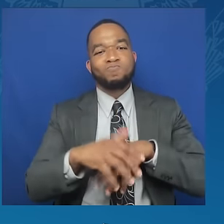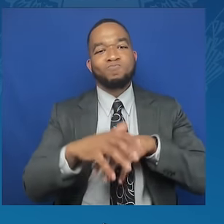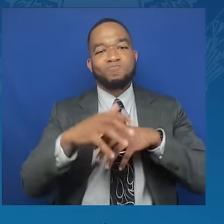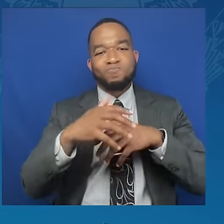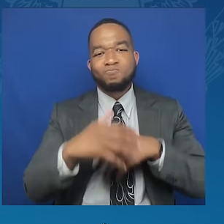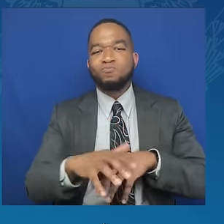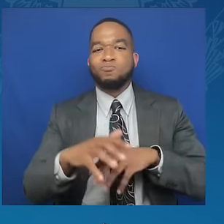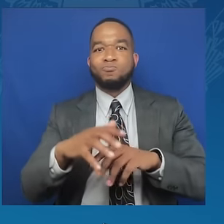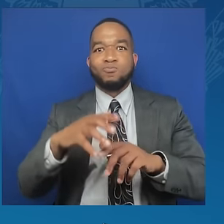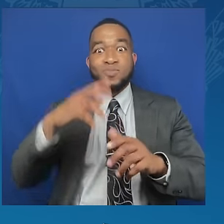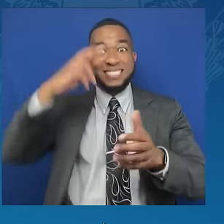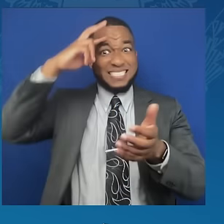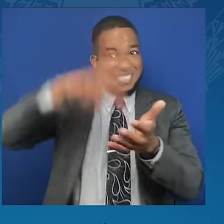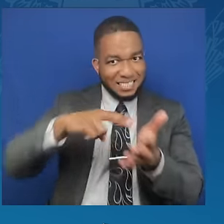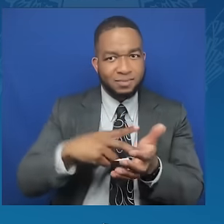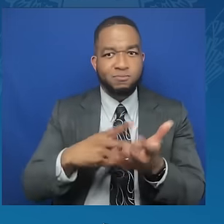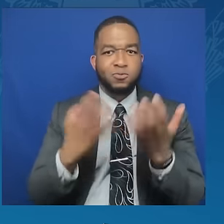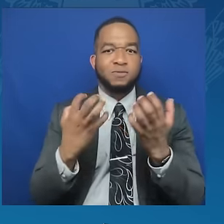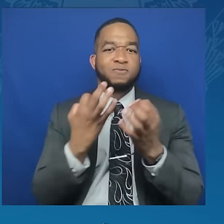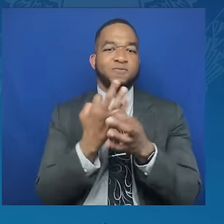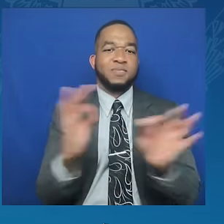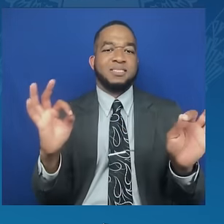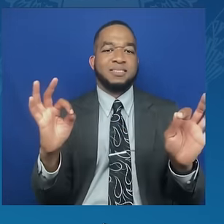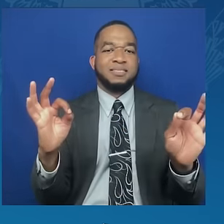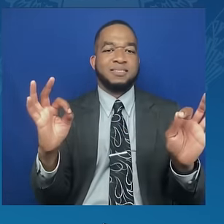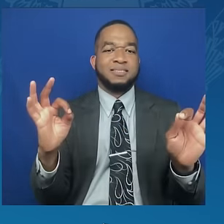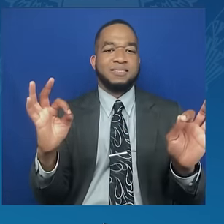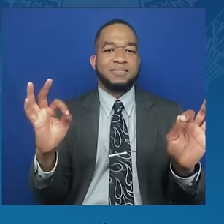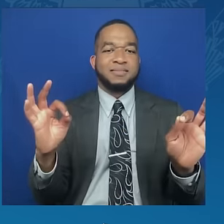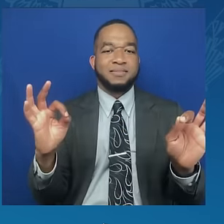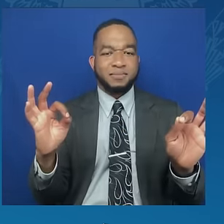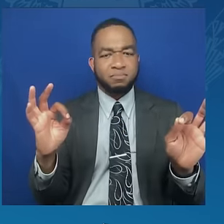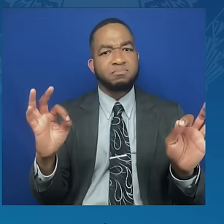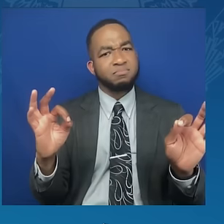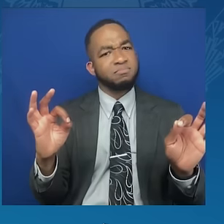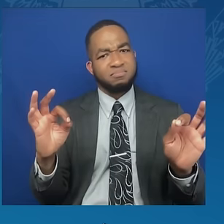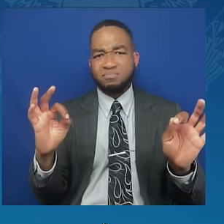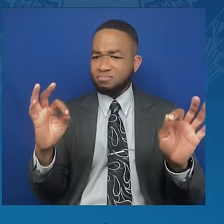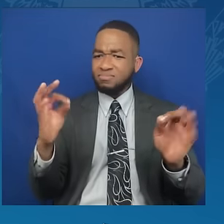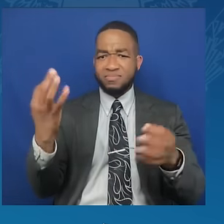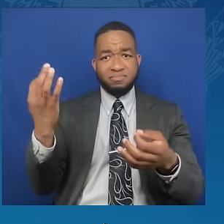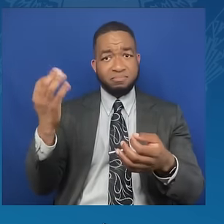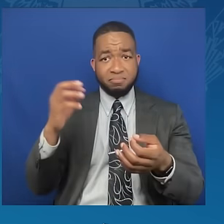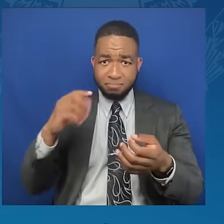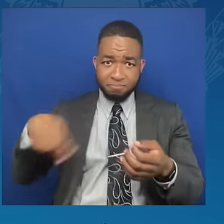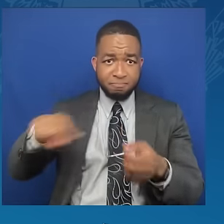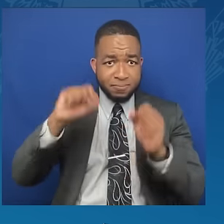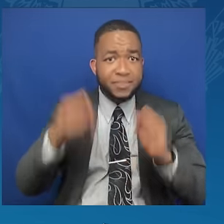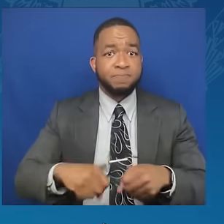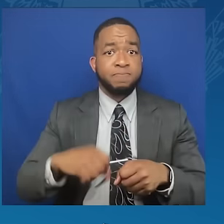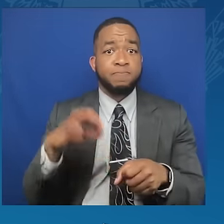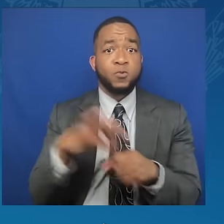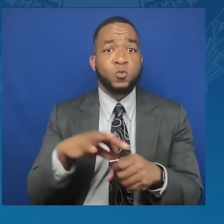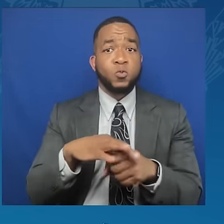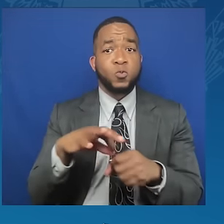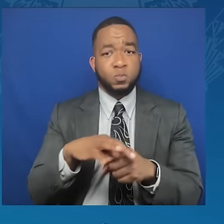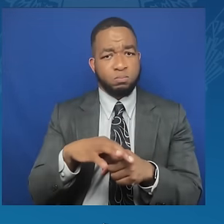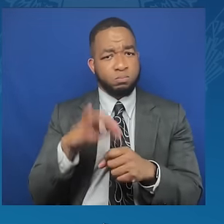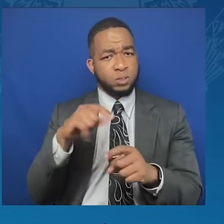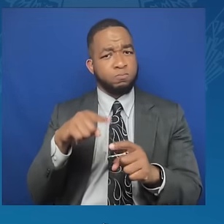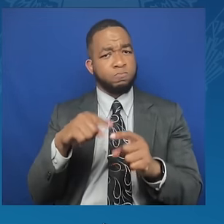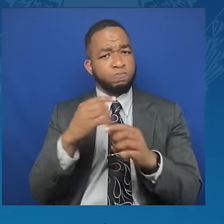right. The freedom to vote, the freedom to live without fear of violence or